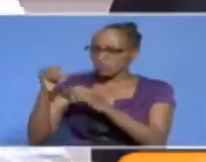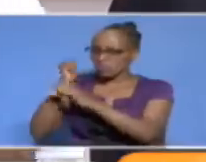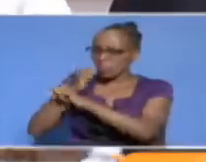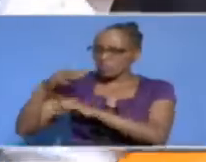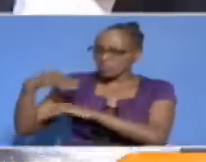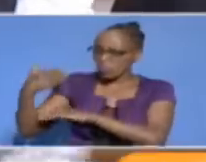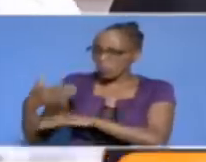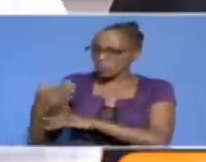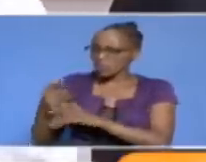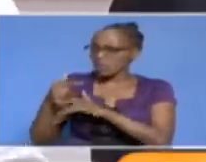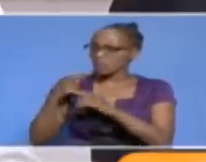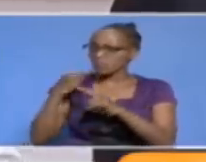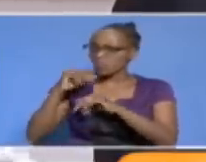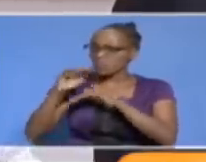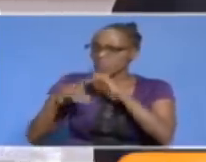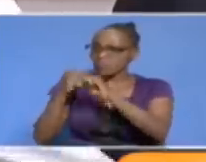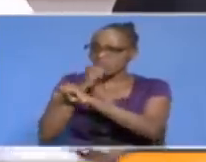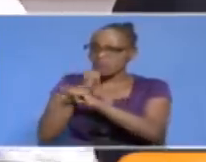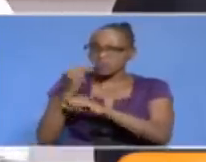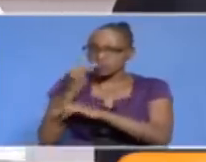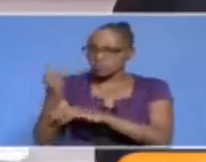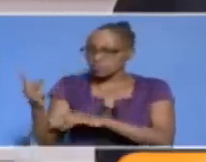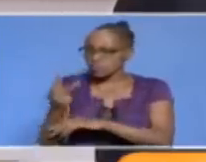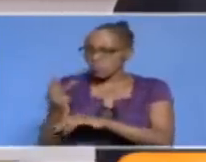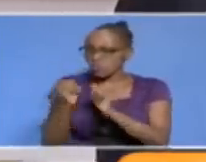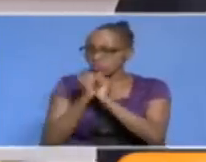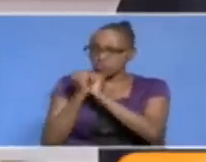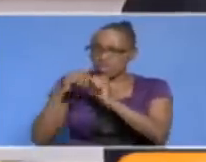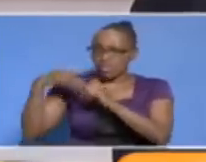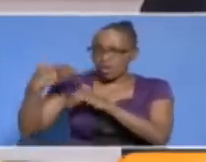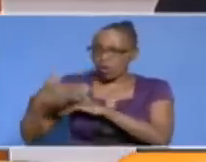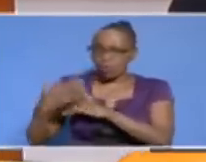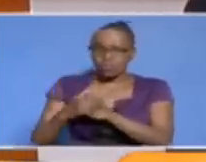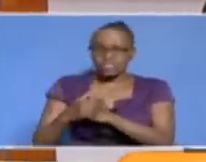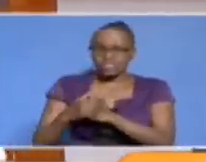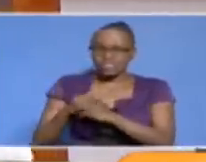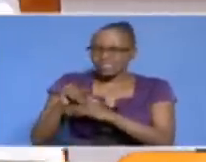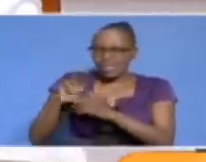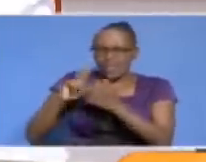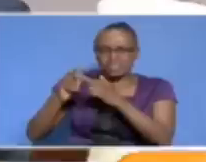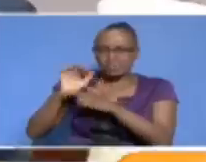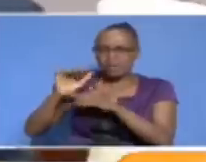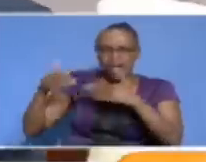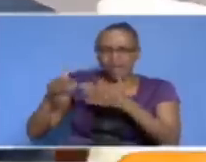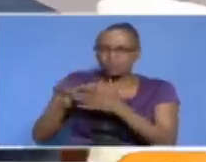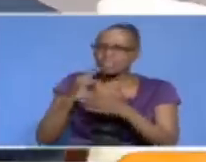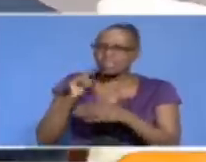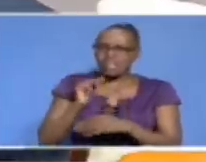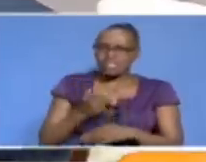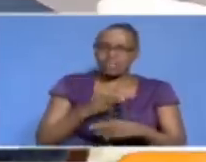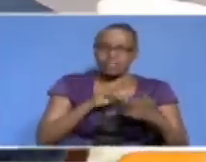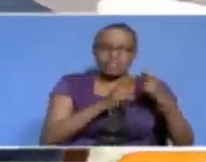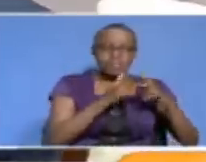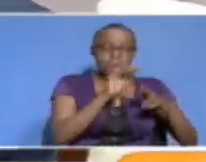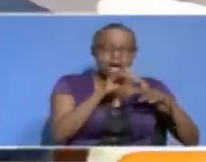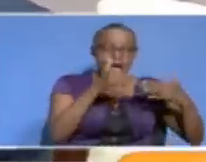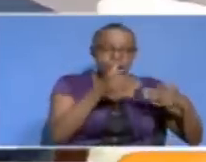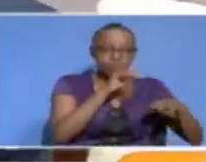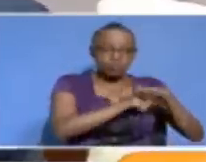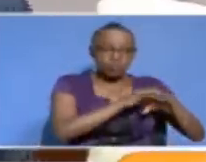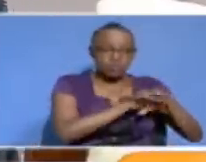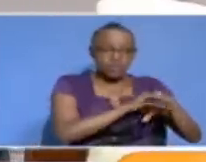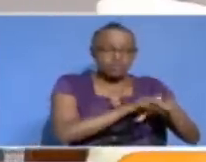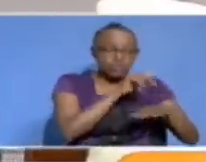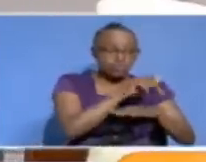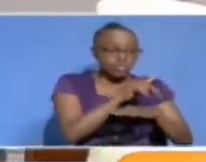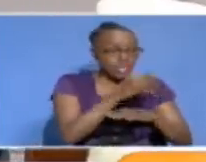You speak to the deputy president often. You see them both together often. How is their relationship? Tell us. Their relationship is good. Even today, the president and the